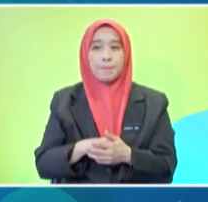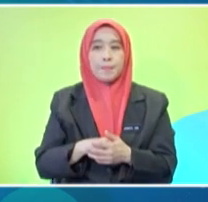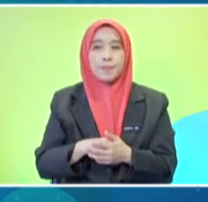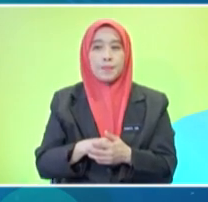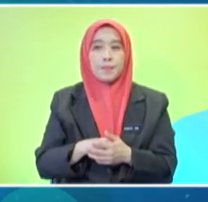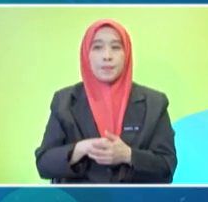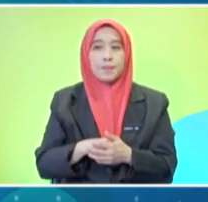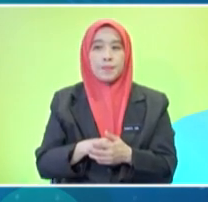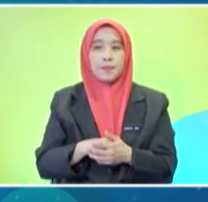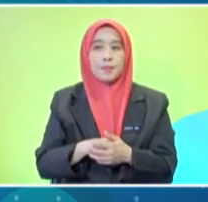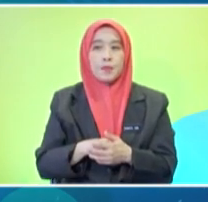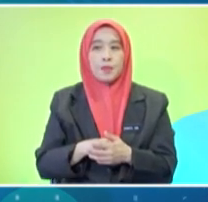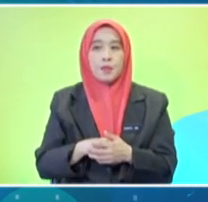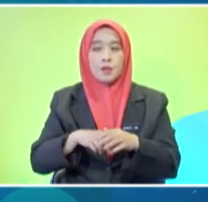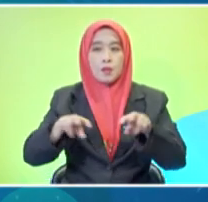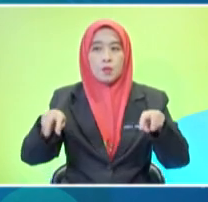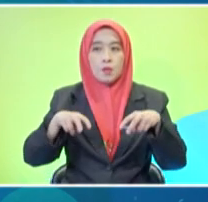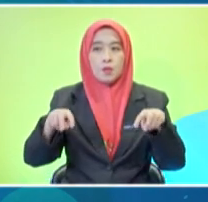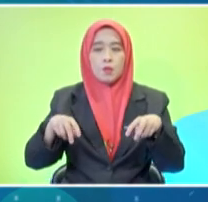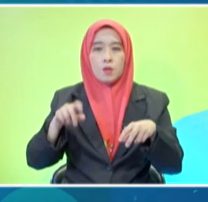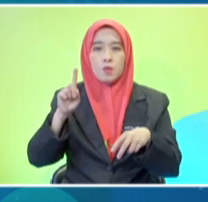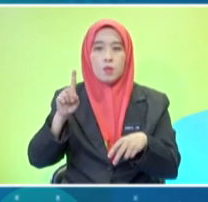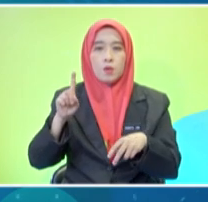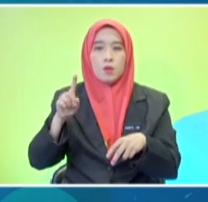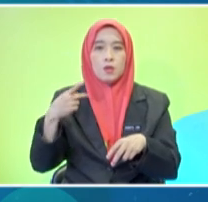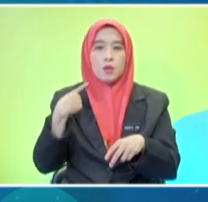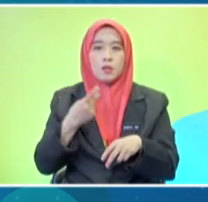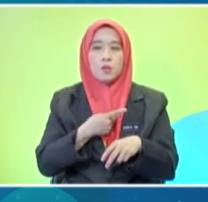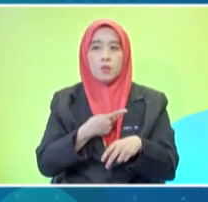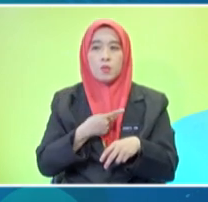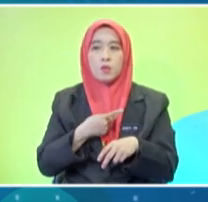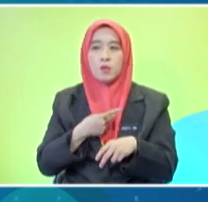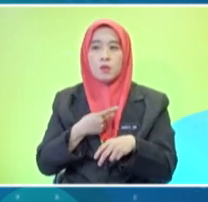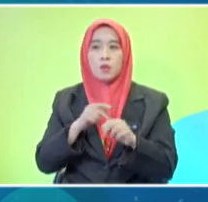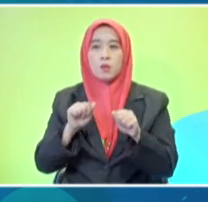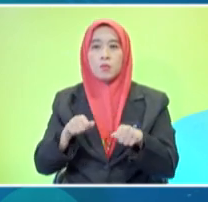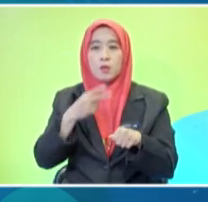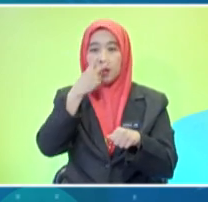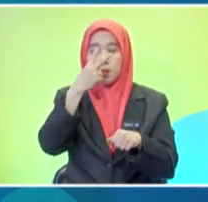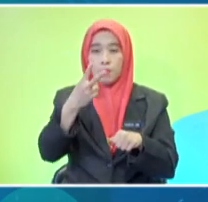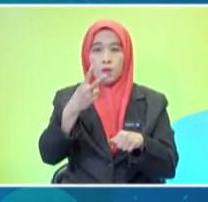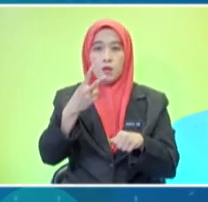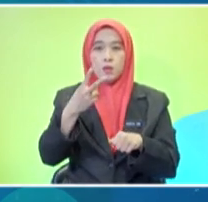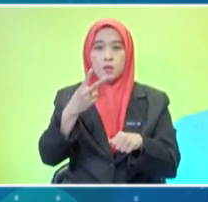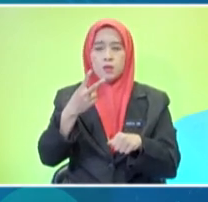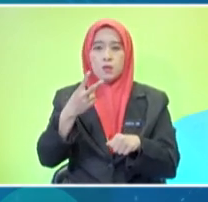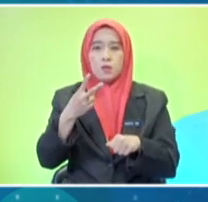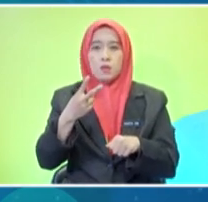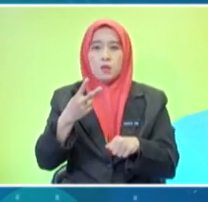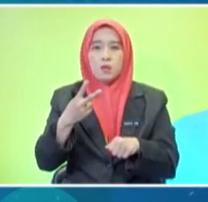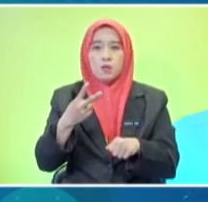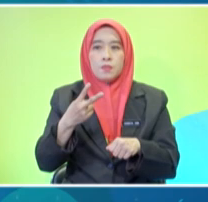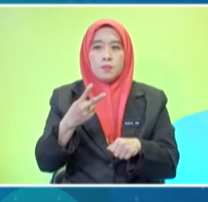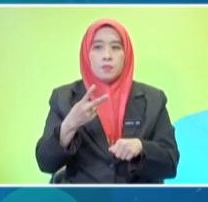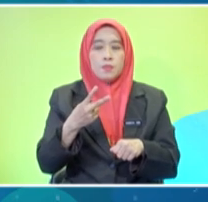From this experiment, we can conclude that plants compete for sunlight. Yes. Thank you, Adam.